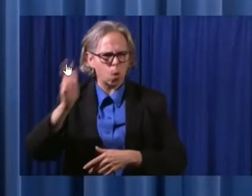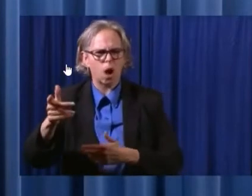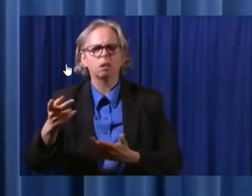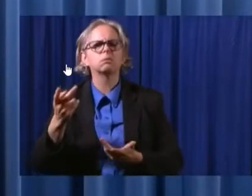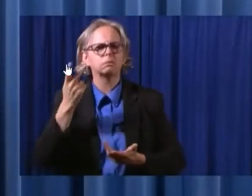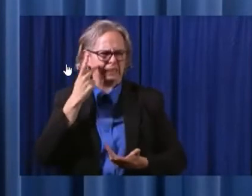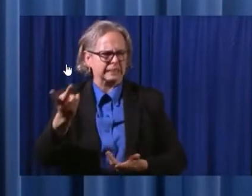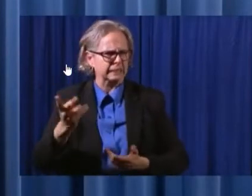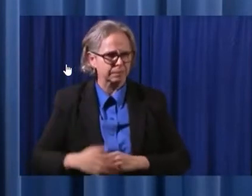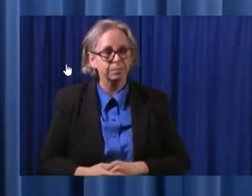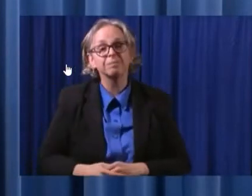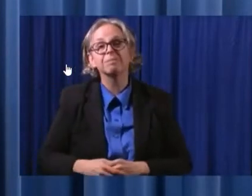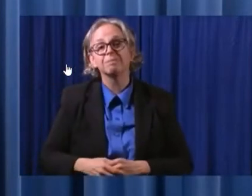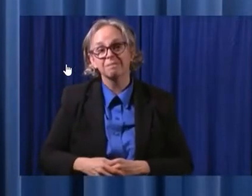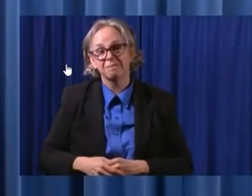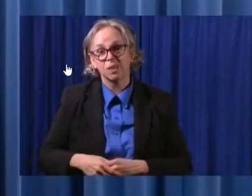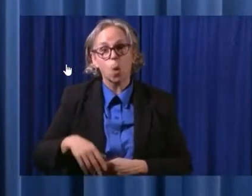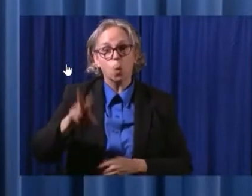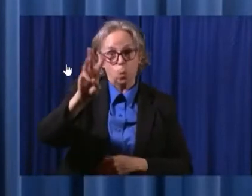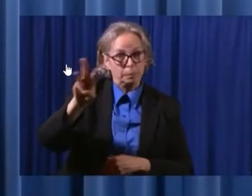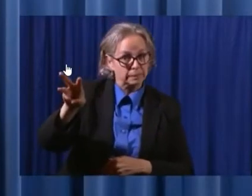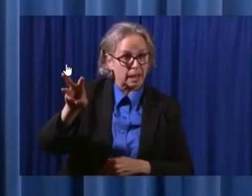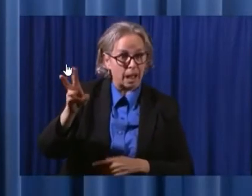when our website is free at